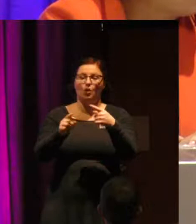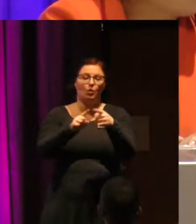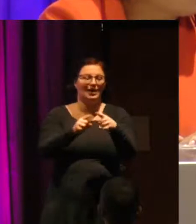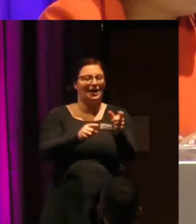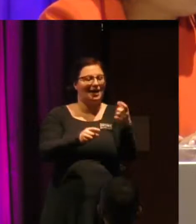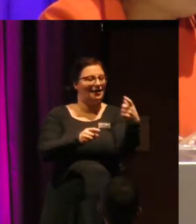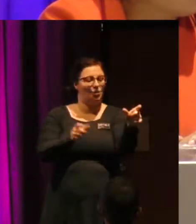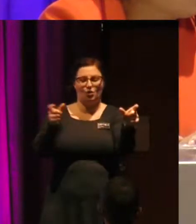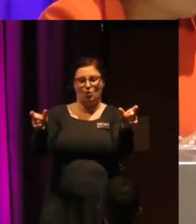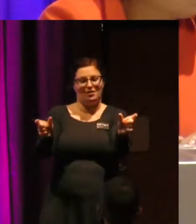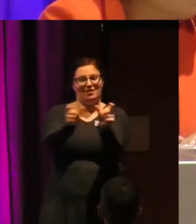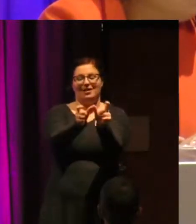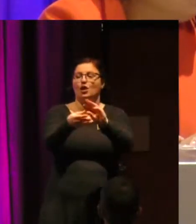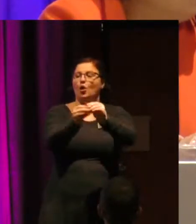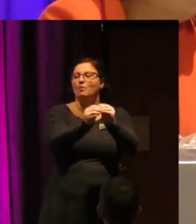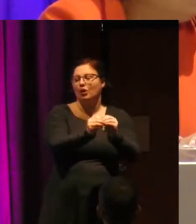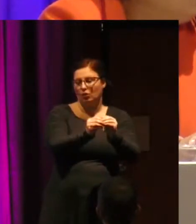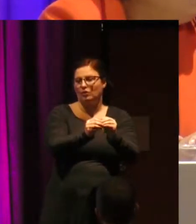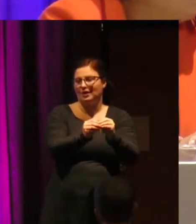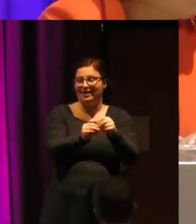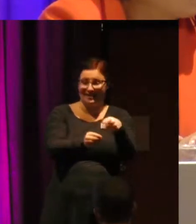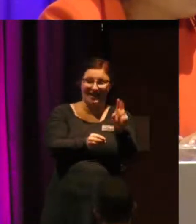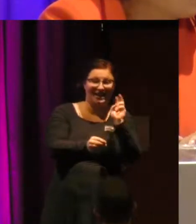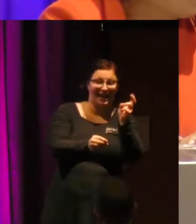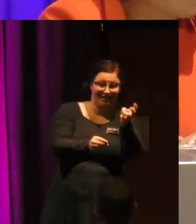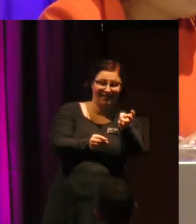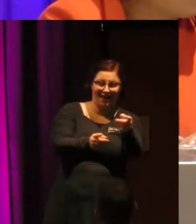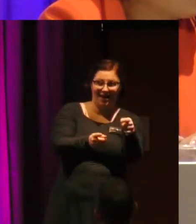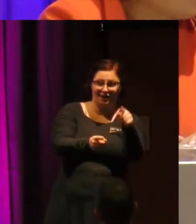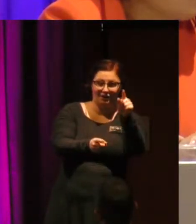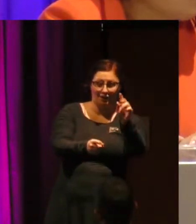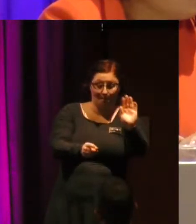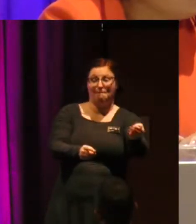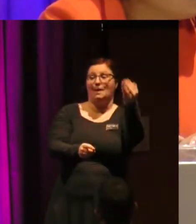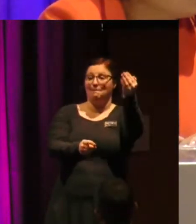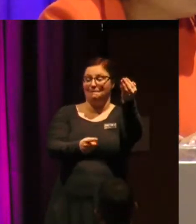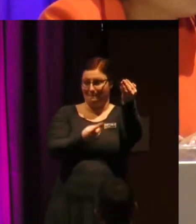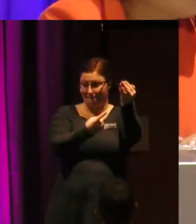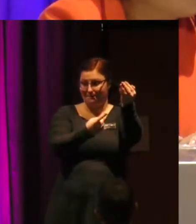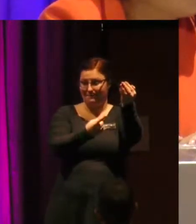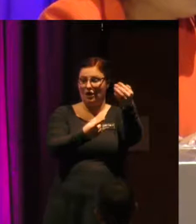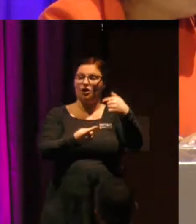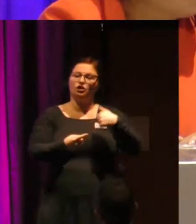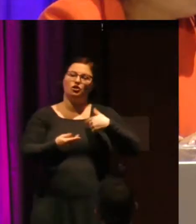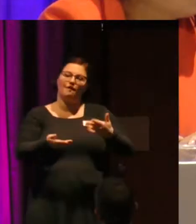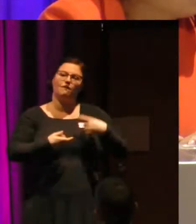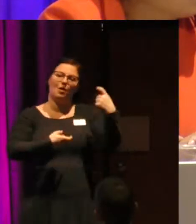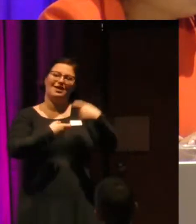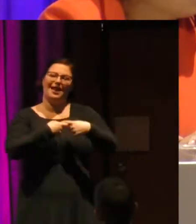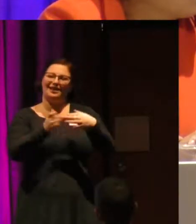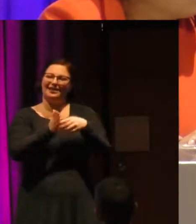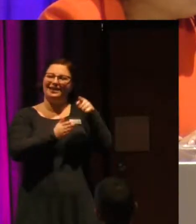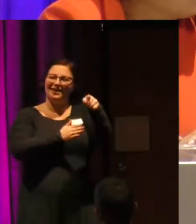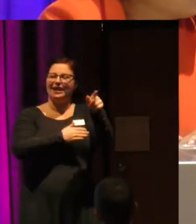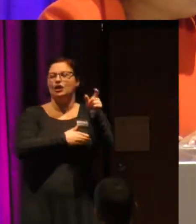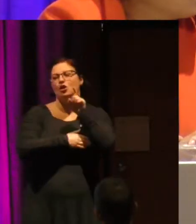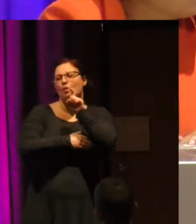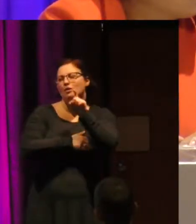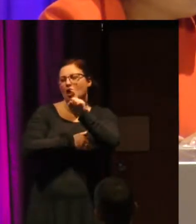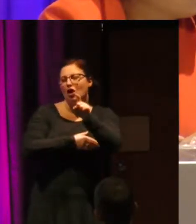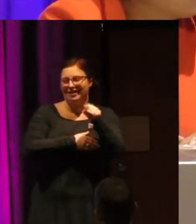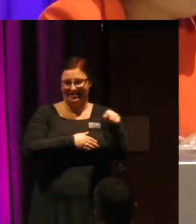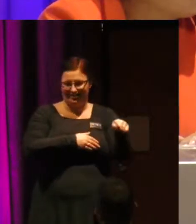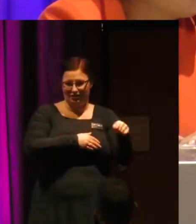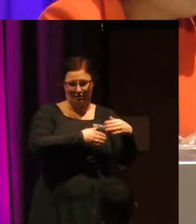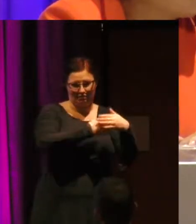combinations of words, thank you, that gets a hit, and I get a link towards that comment, and then